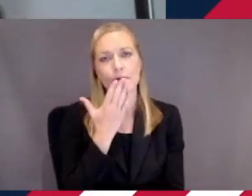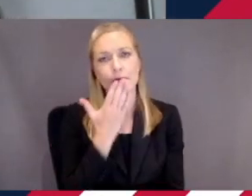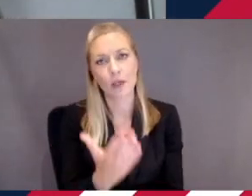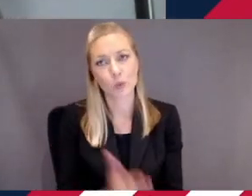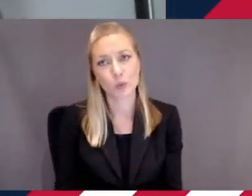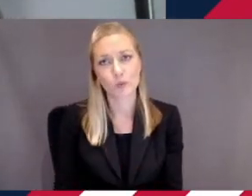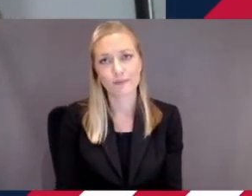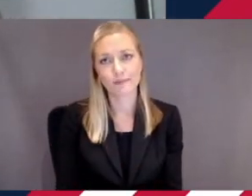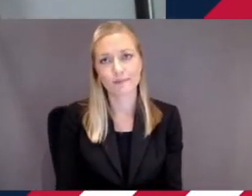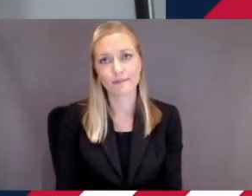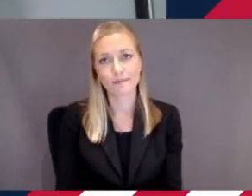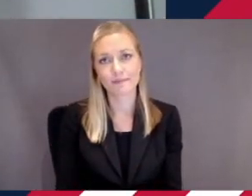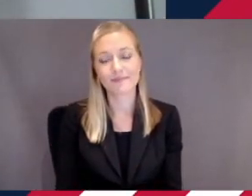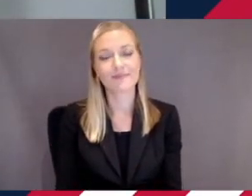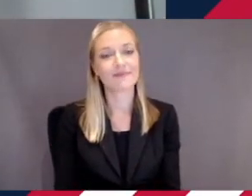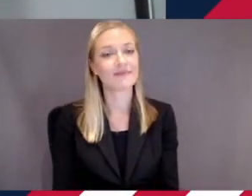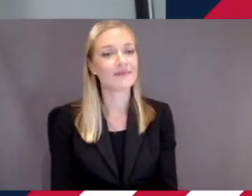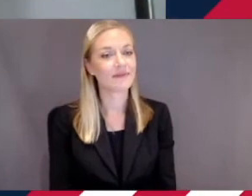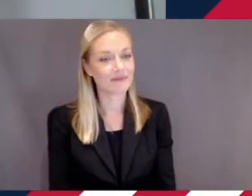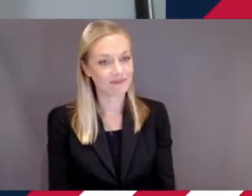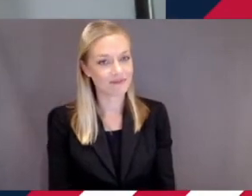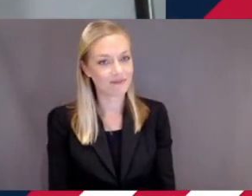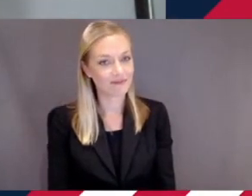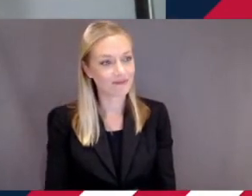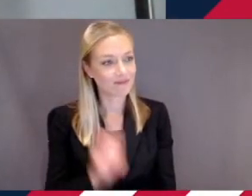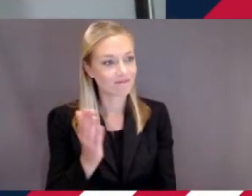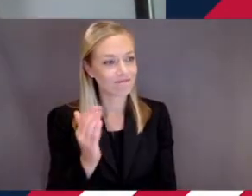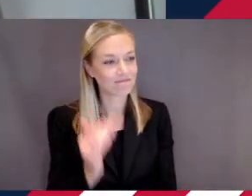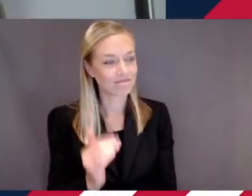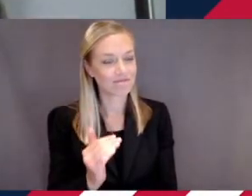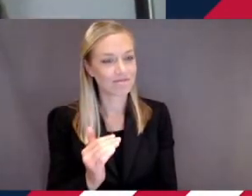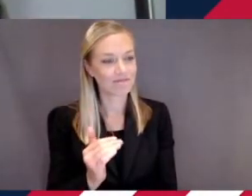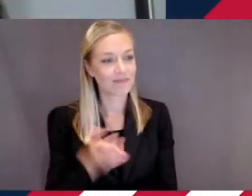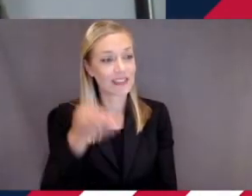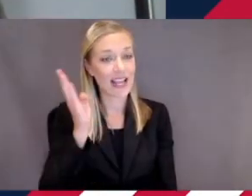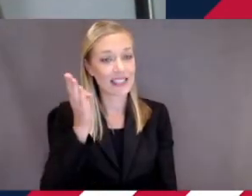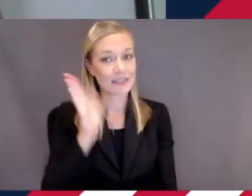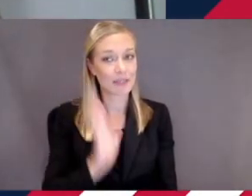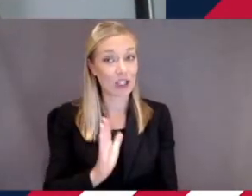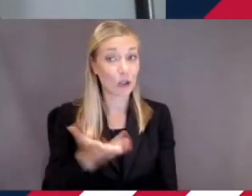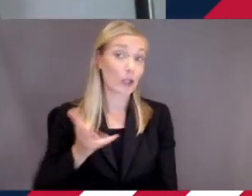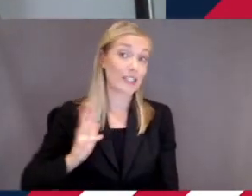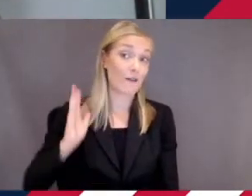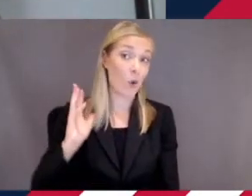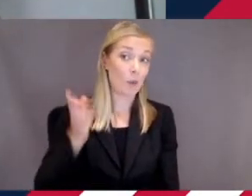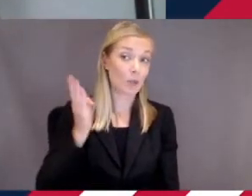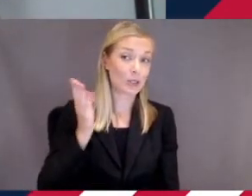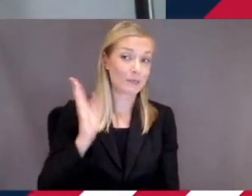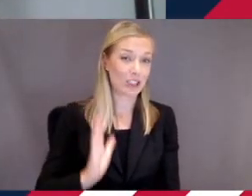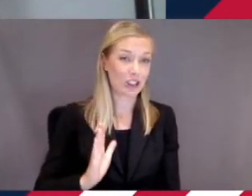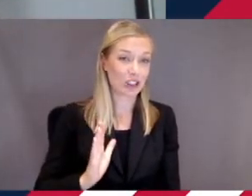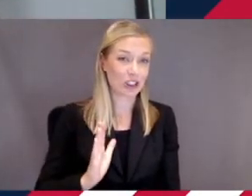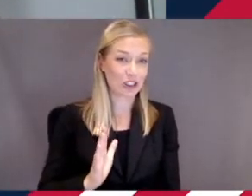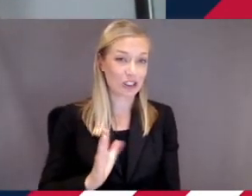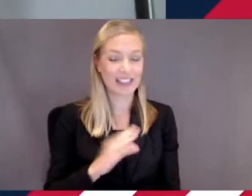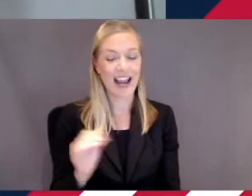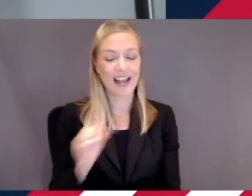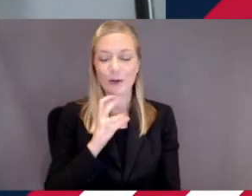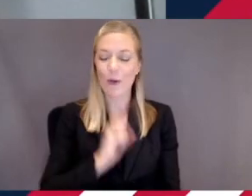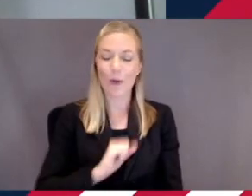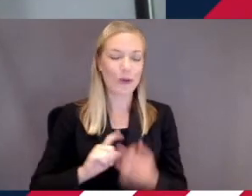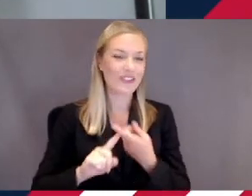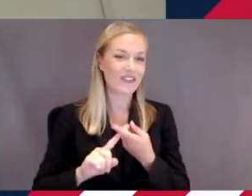The next speaker is a former speaker and an old friend, Christine